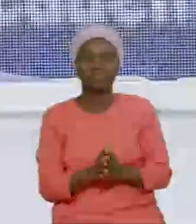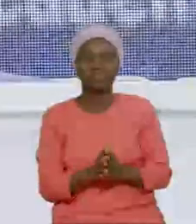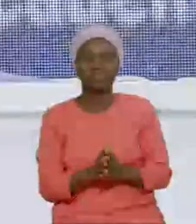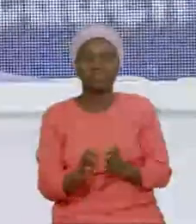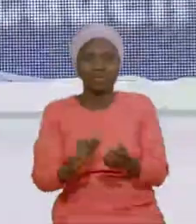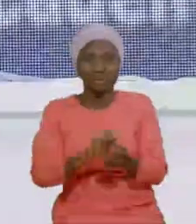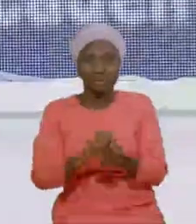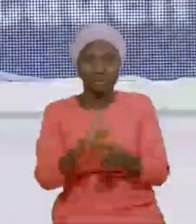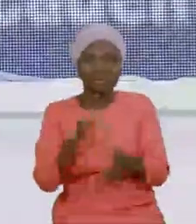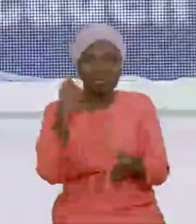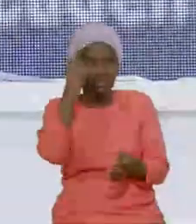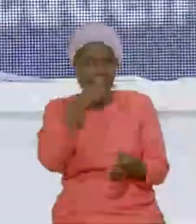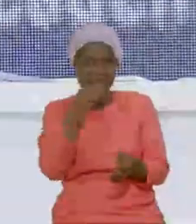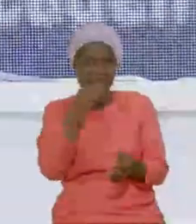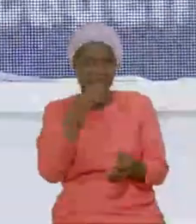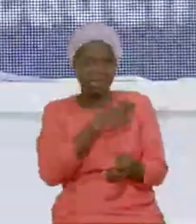Anoint your face with ointment.